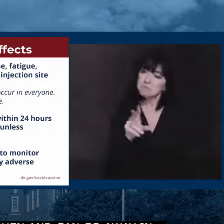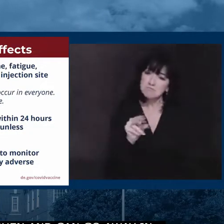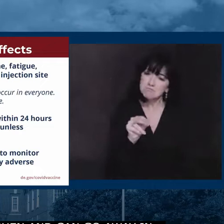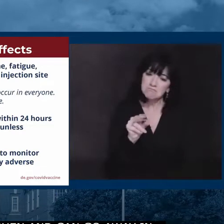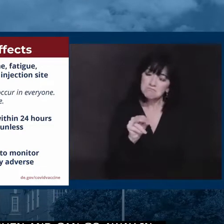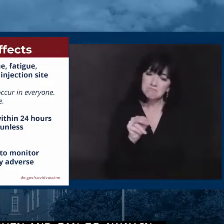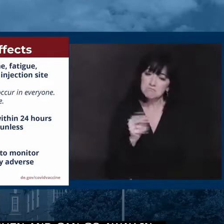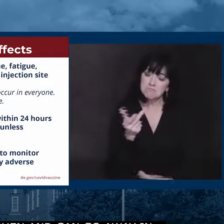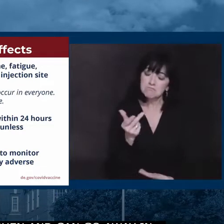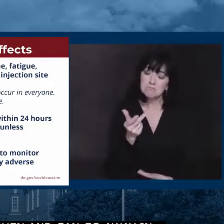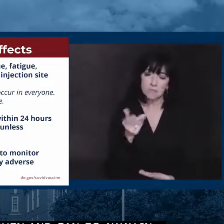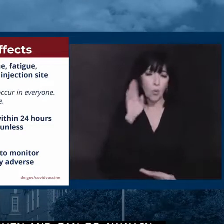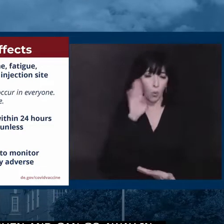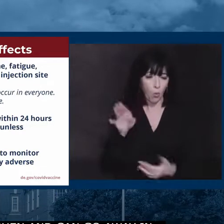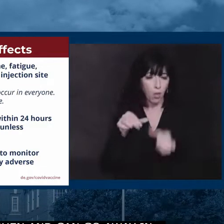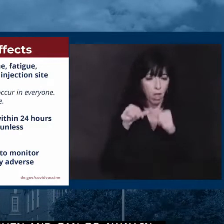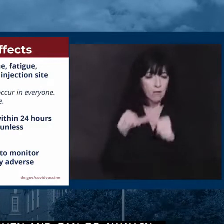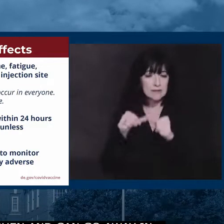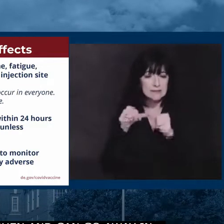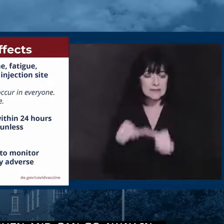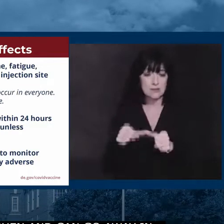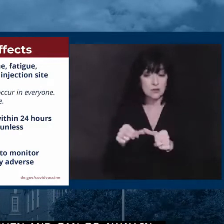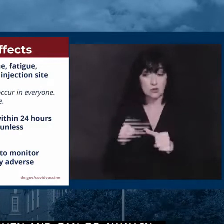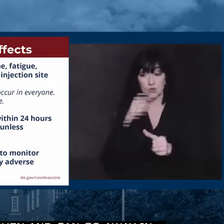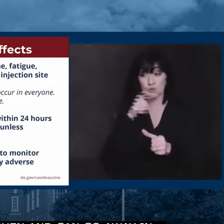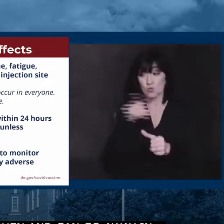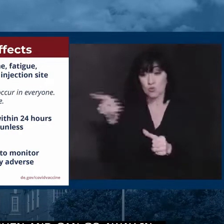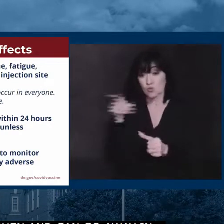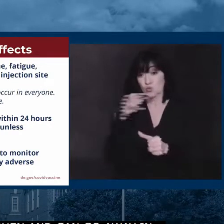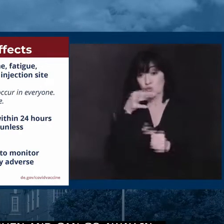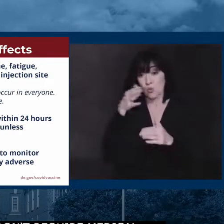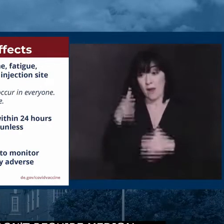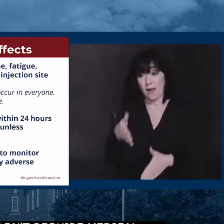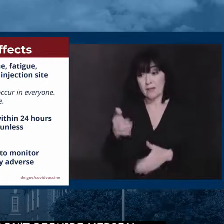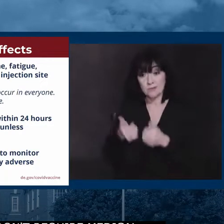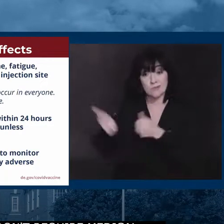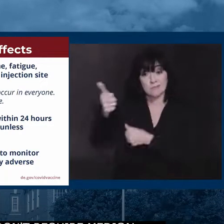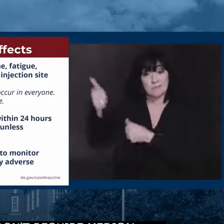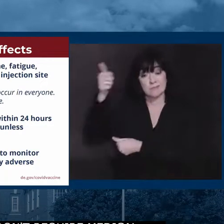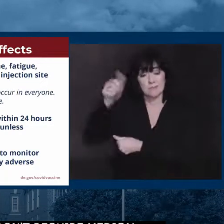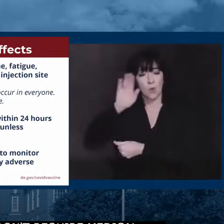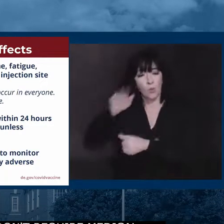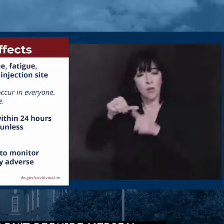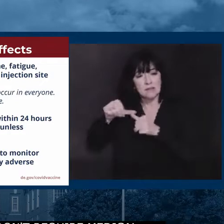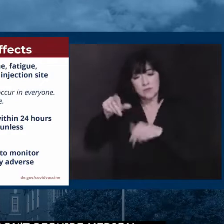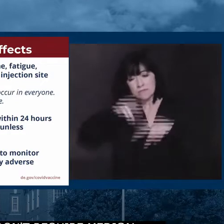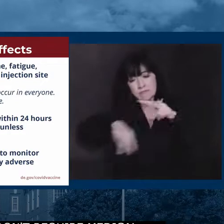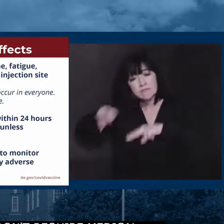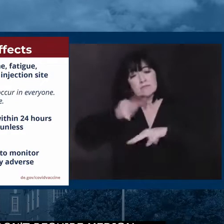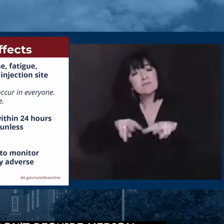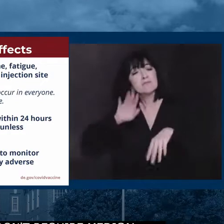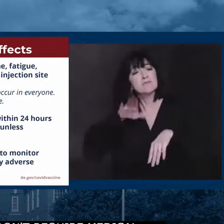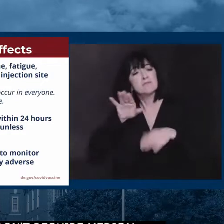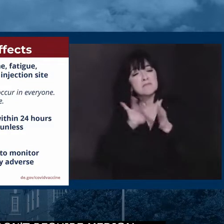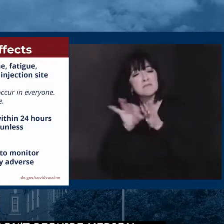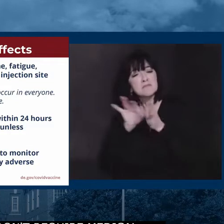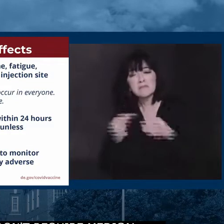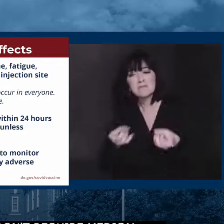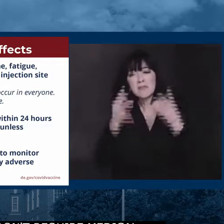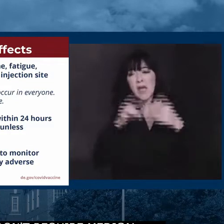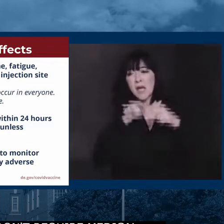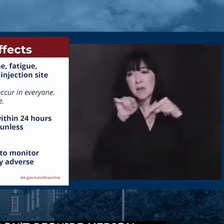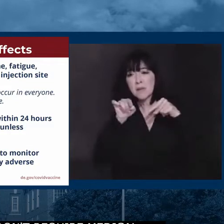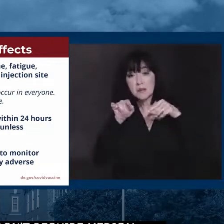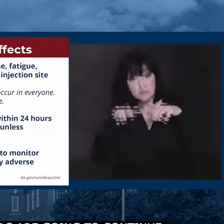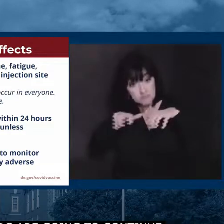we are going to continue to monitor closely. There are processes in place where if there are any